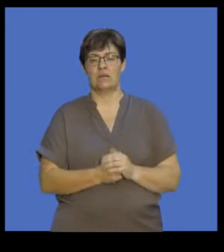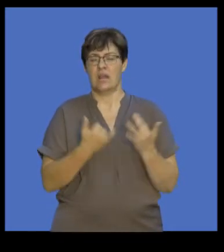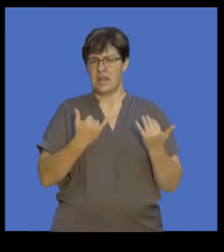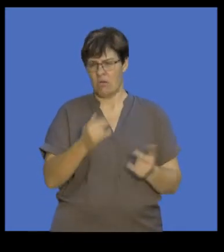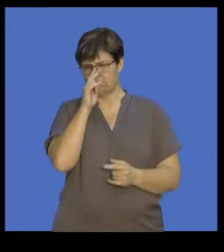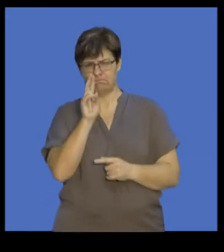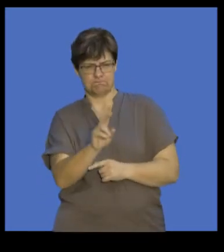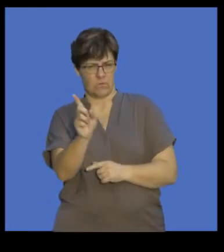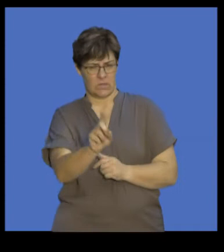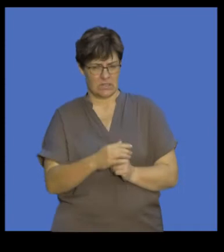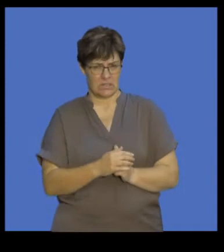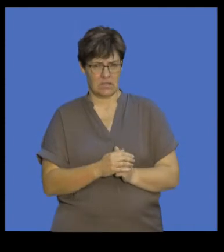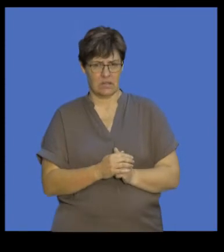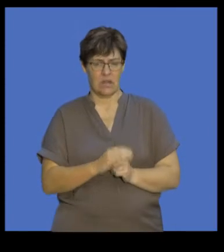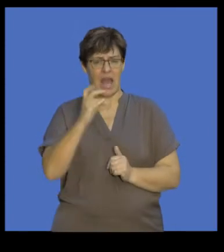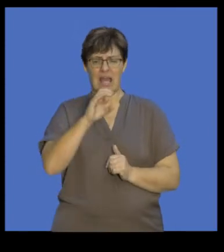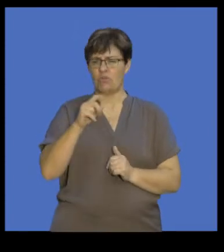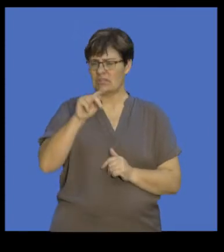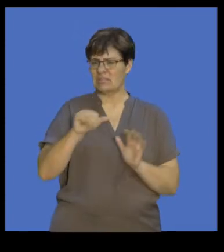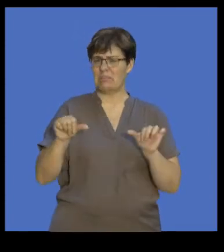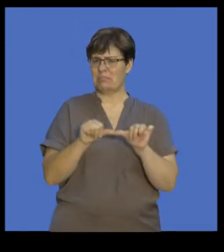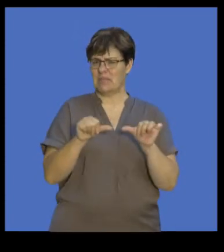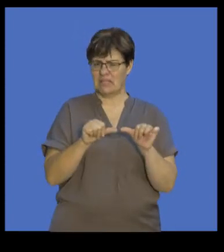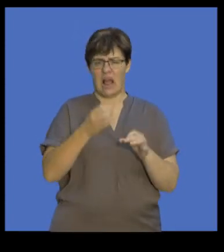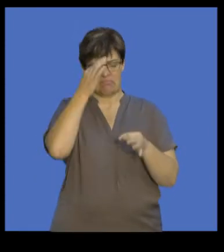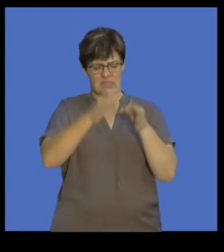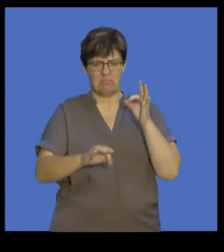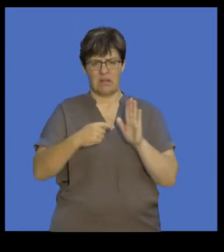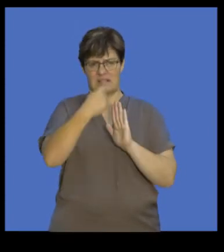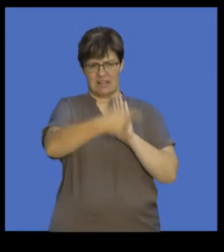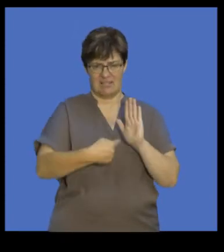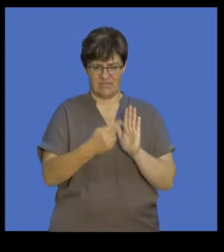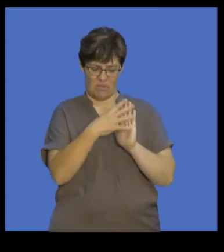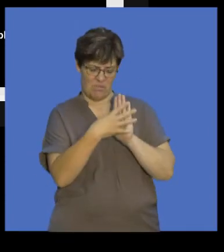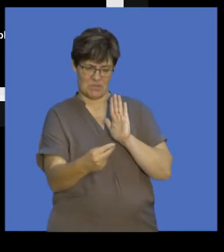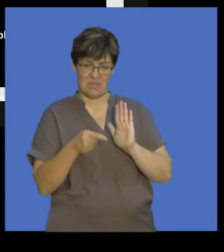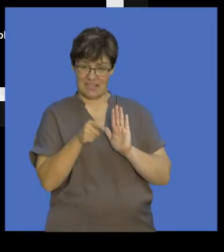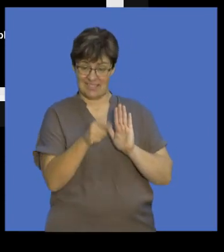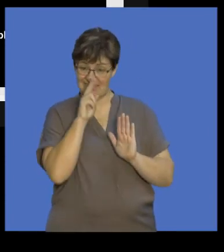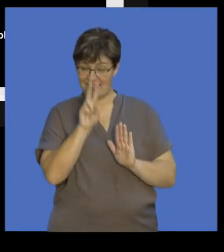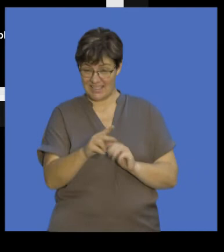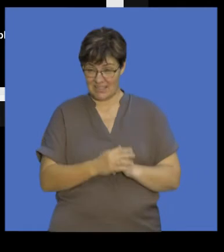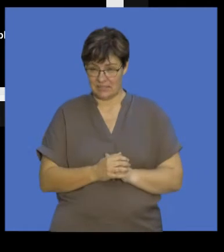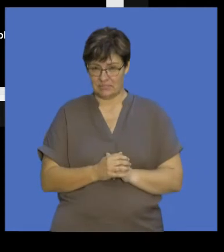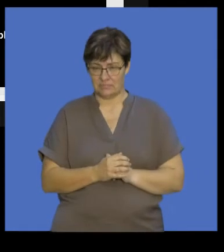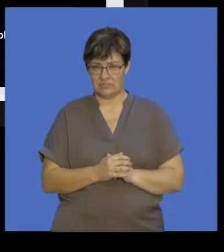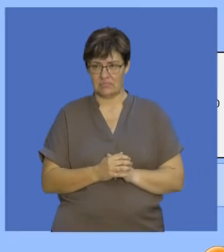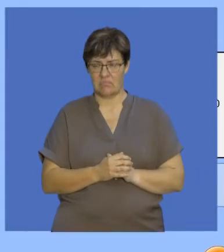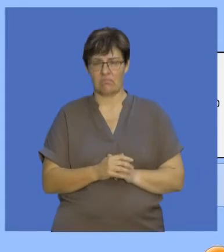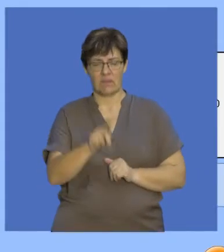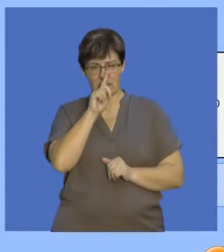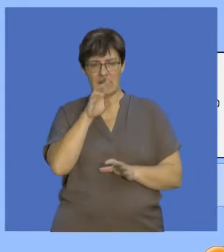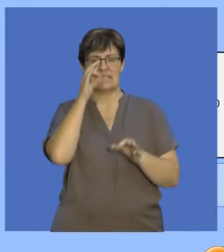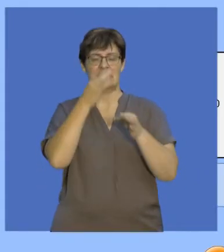let's look at measuring current in a simple circuit. Let's go back to our simulation and look at